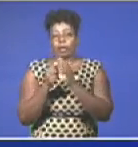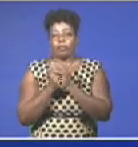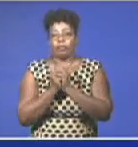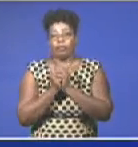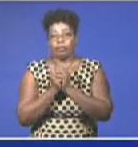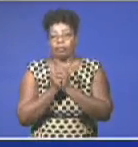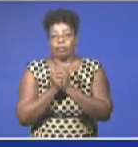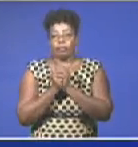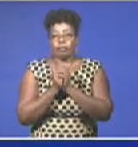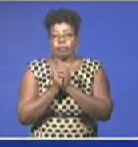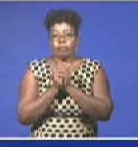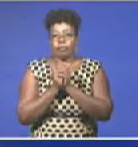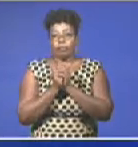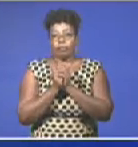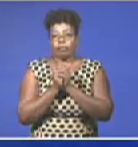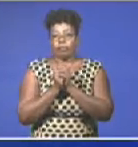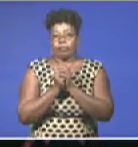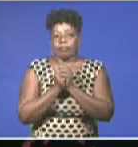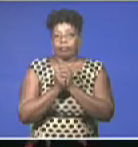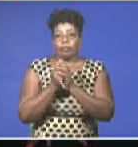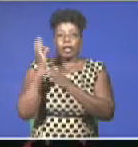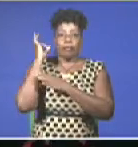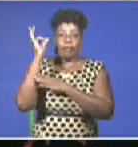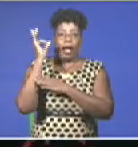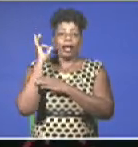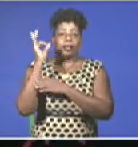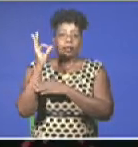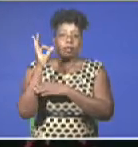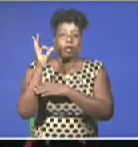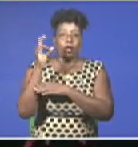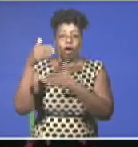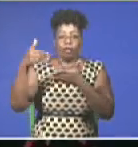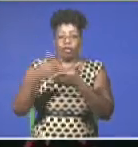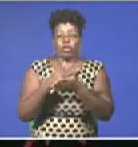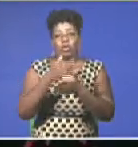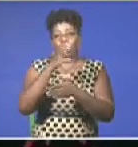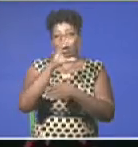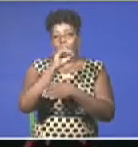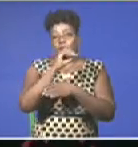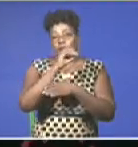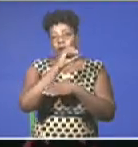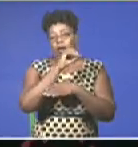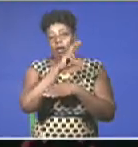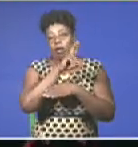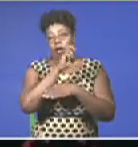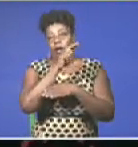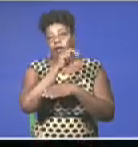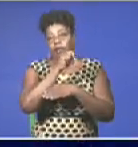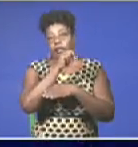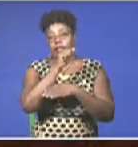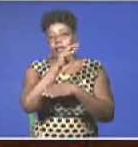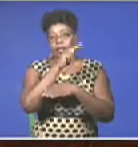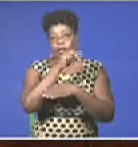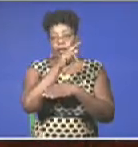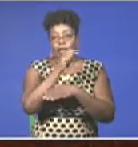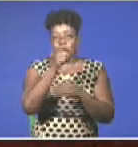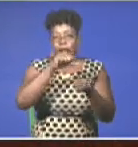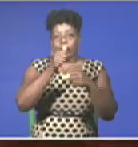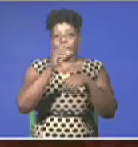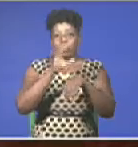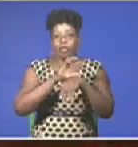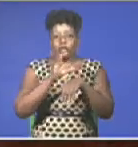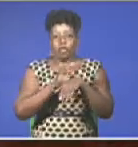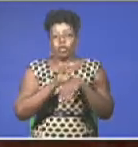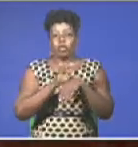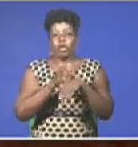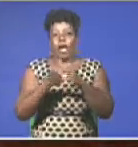his take. Pastor Emeritus of New Covenant Baptist Church, Bishop Simeon Hall, is appealing for more Bahamians to take a more proactive role